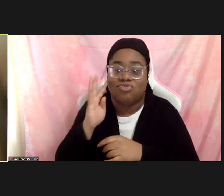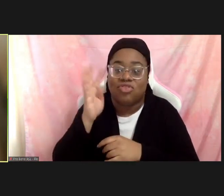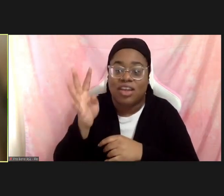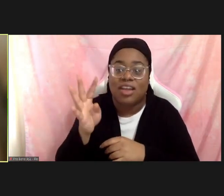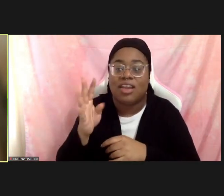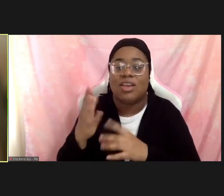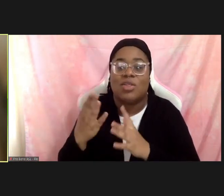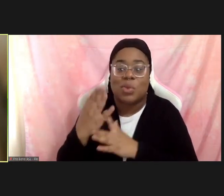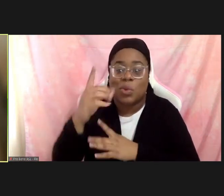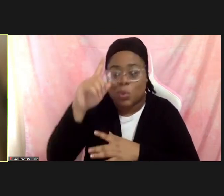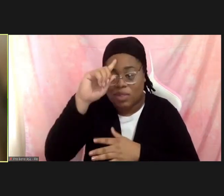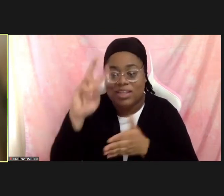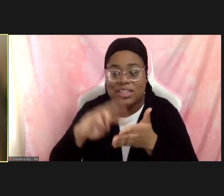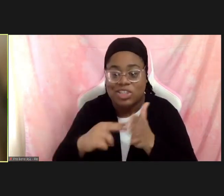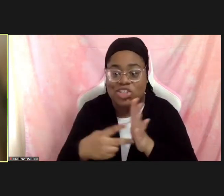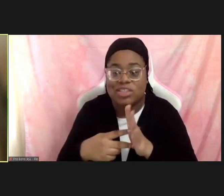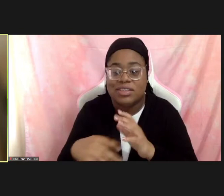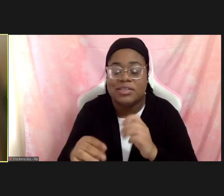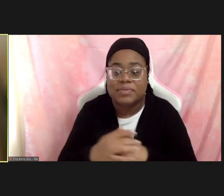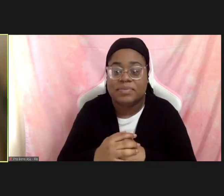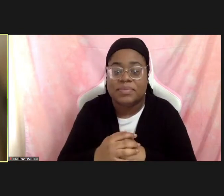with intention.